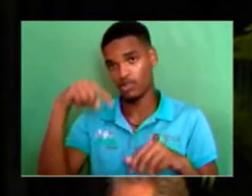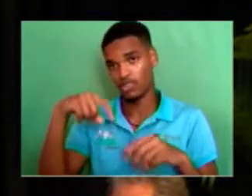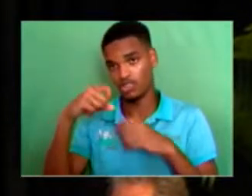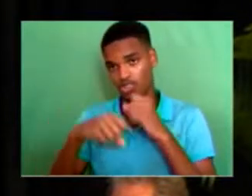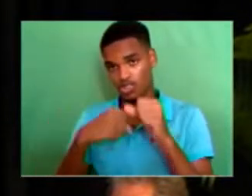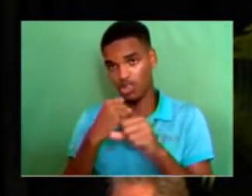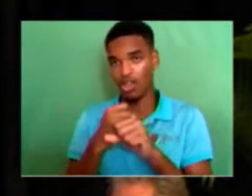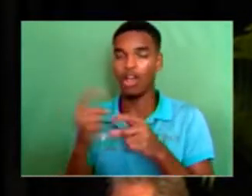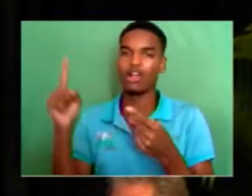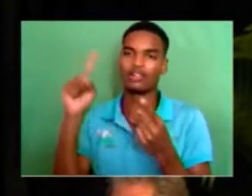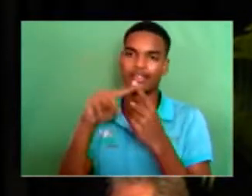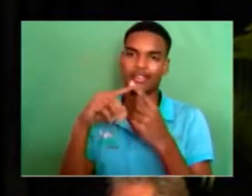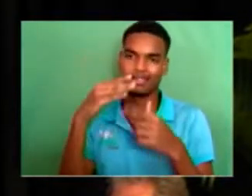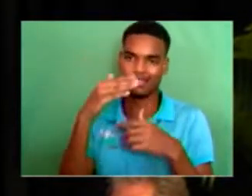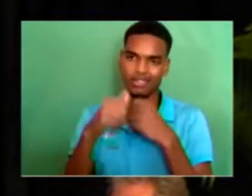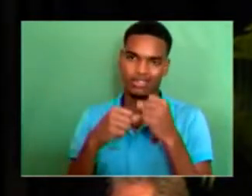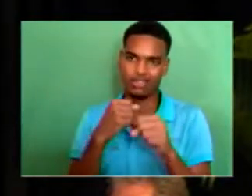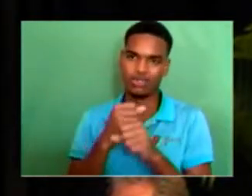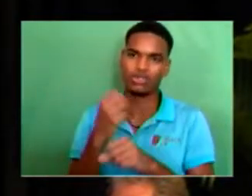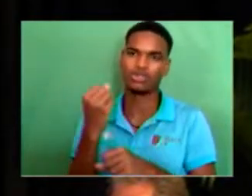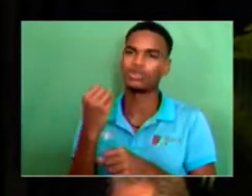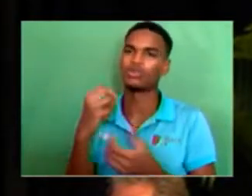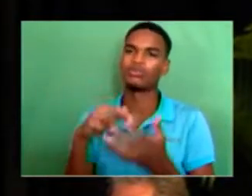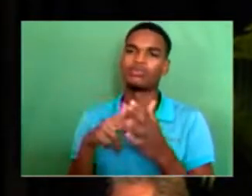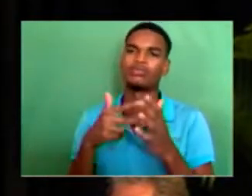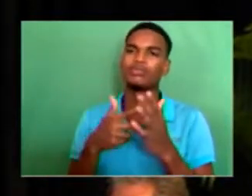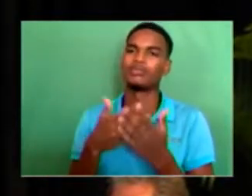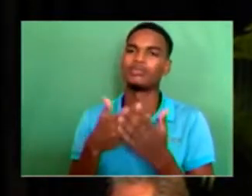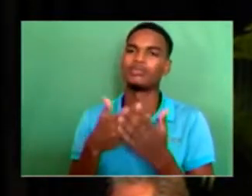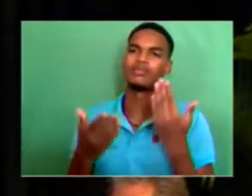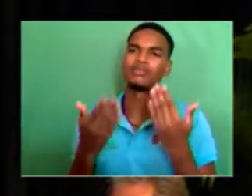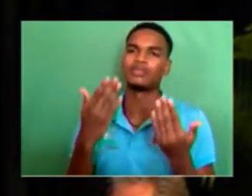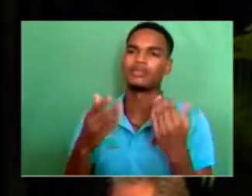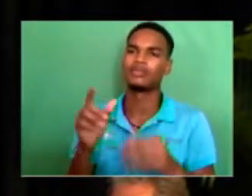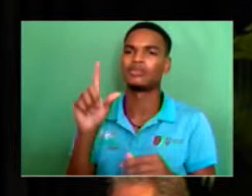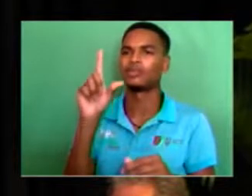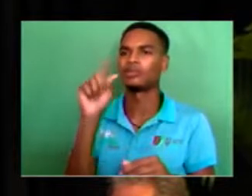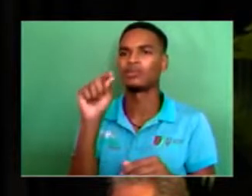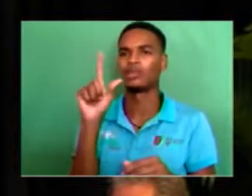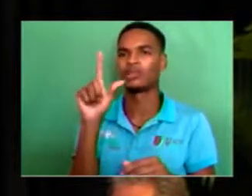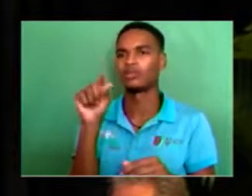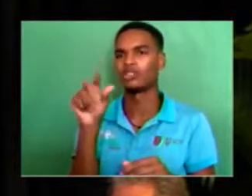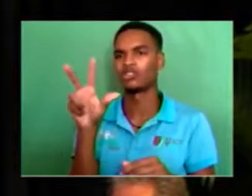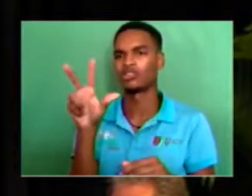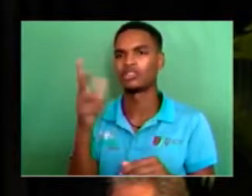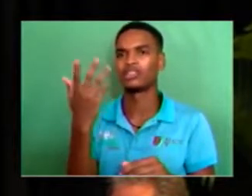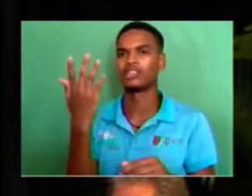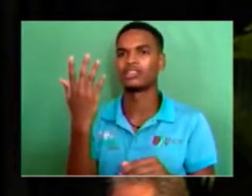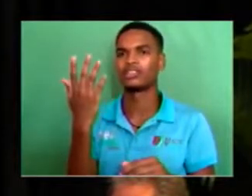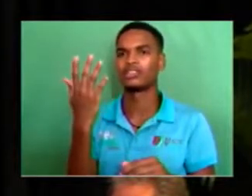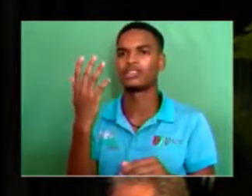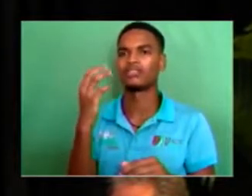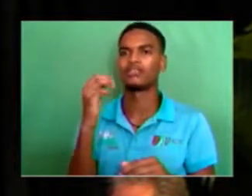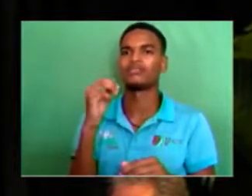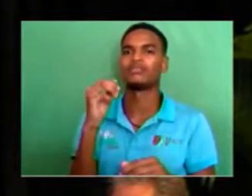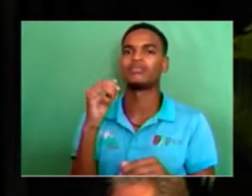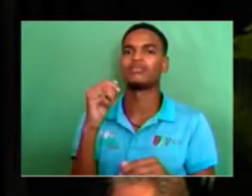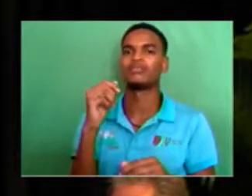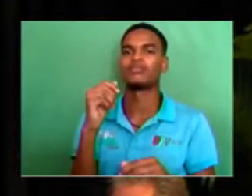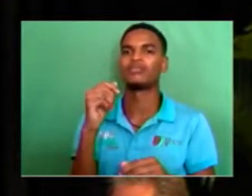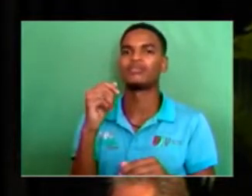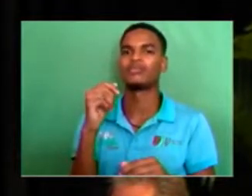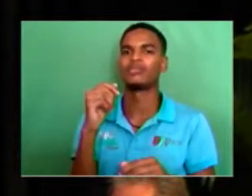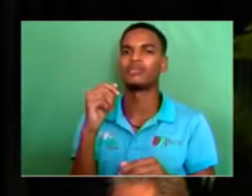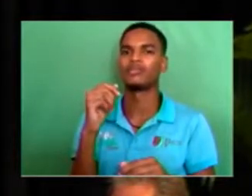So, probably kind of, 2023 model, lineup has been already kind of almost